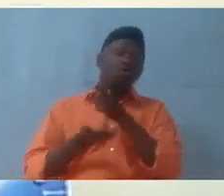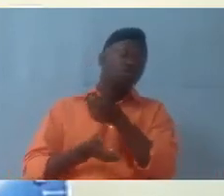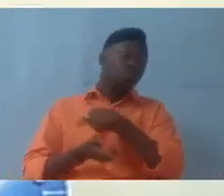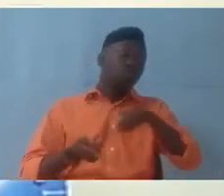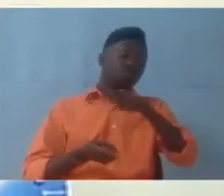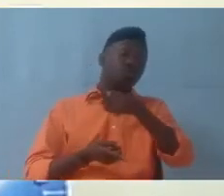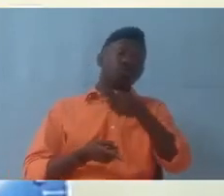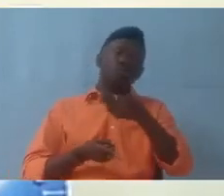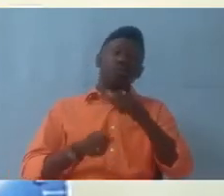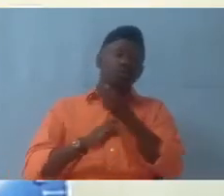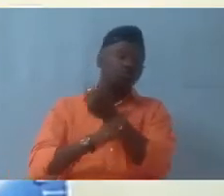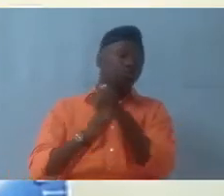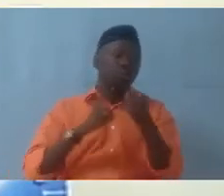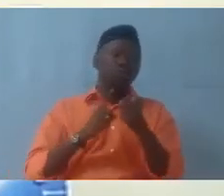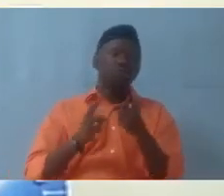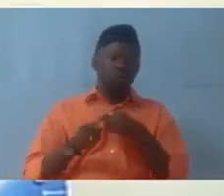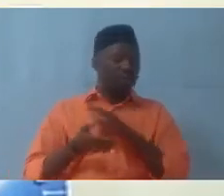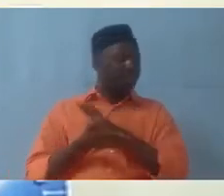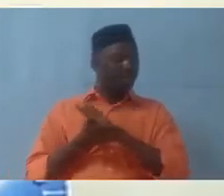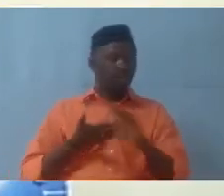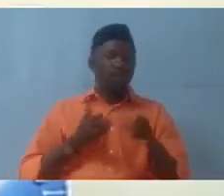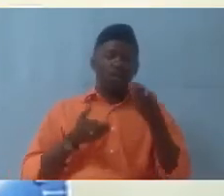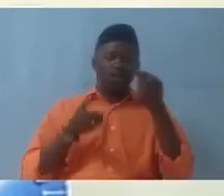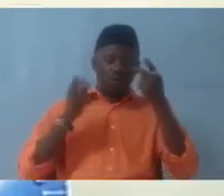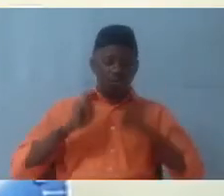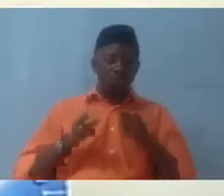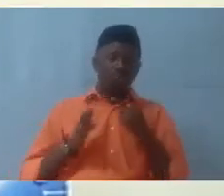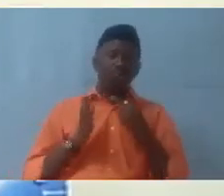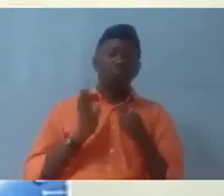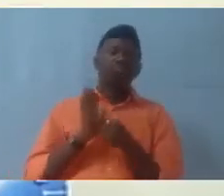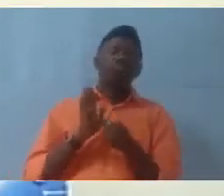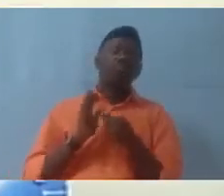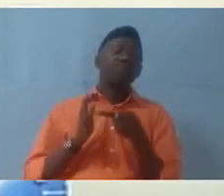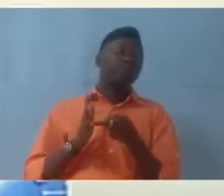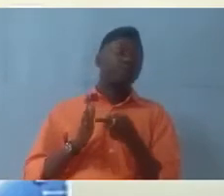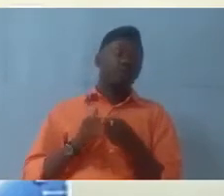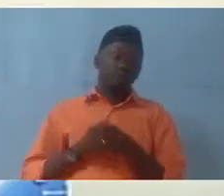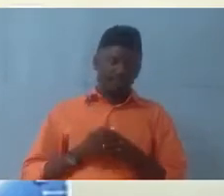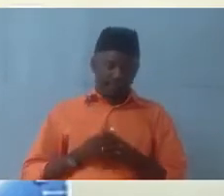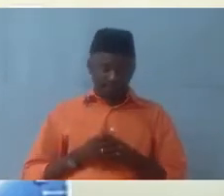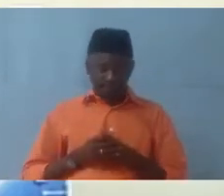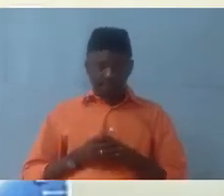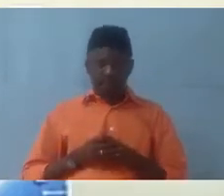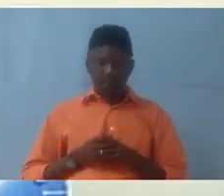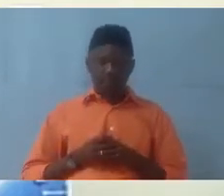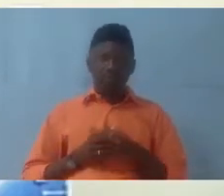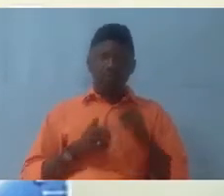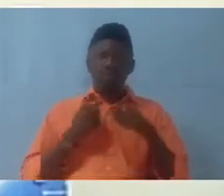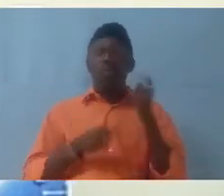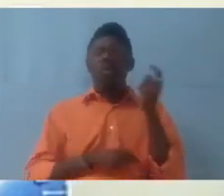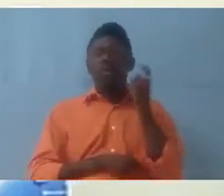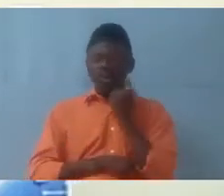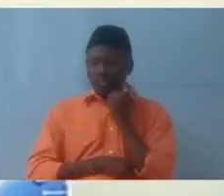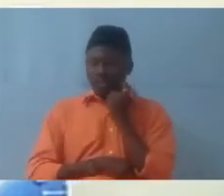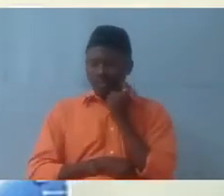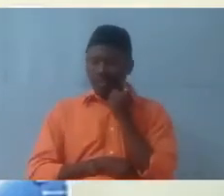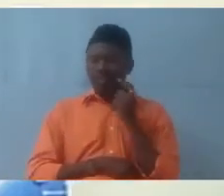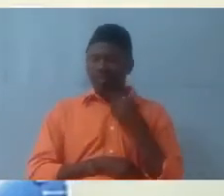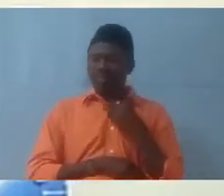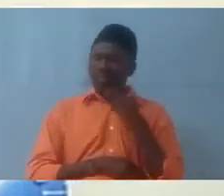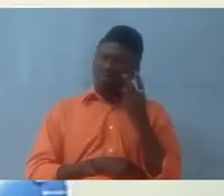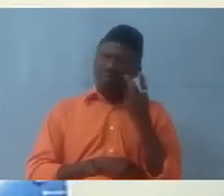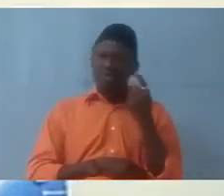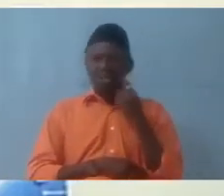bi nak amna lum leral ponk yo xamne leral nako ci fanne yu mel nonu. So I come in one day, I was just coming from, I think a day or two